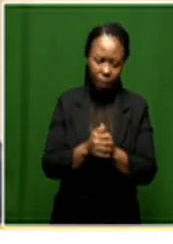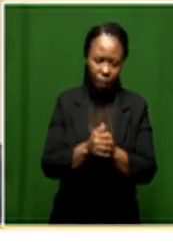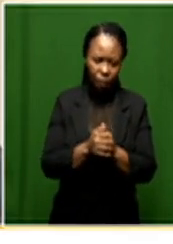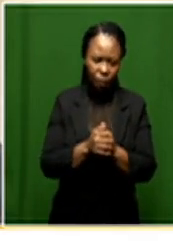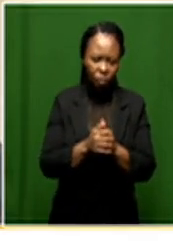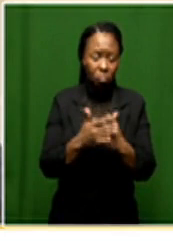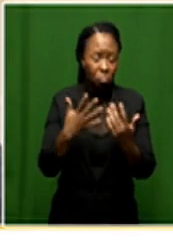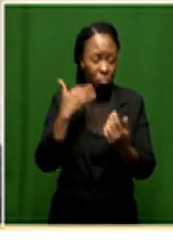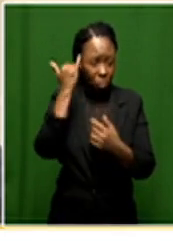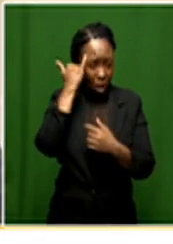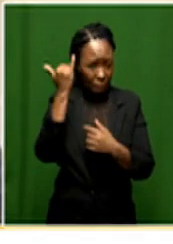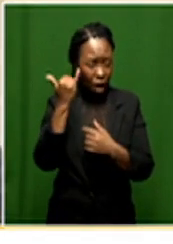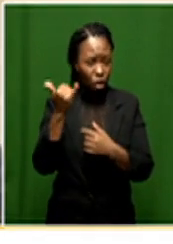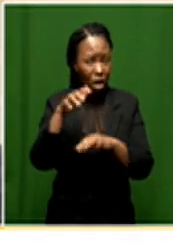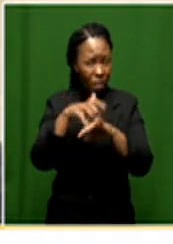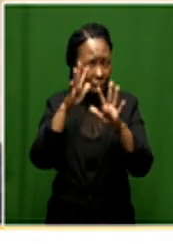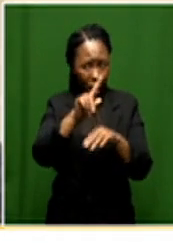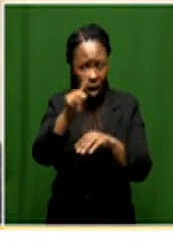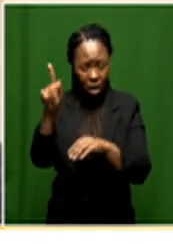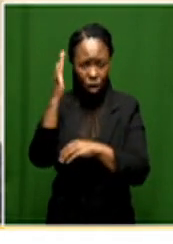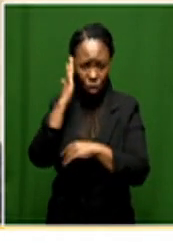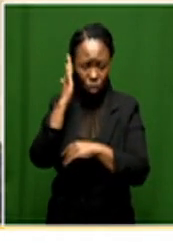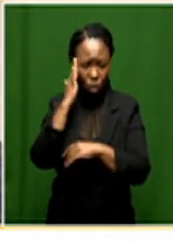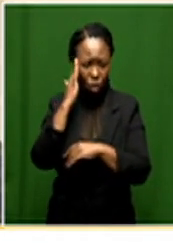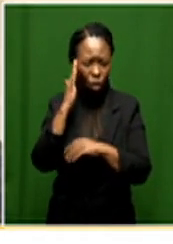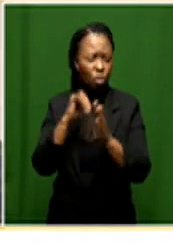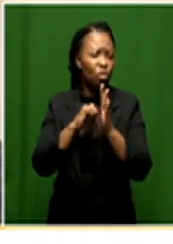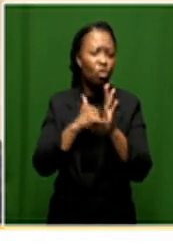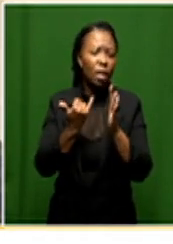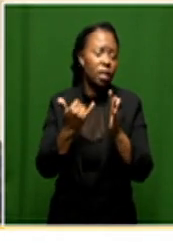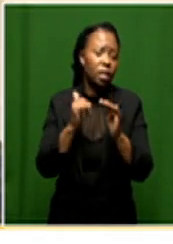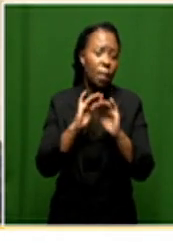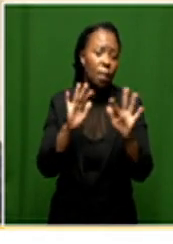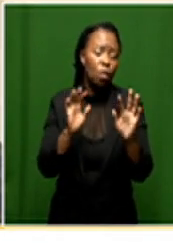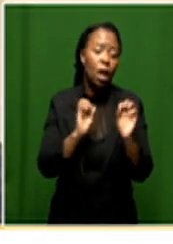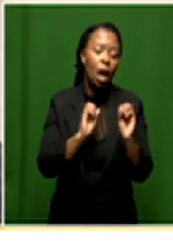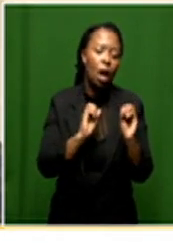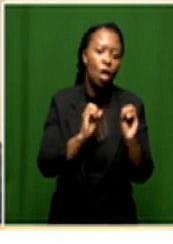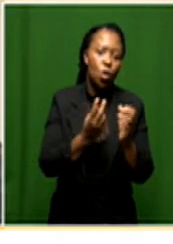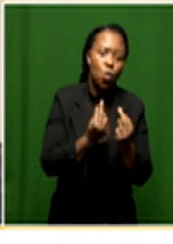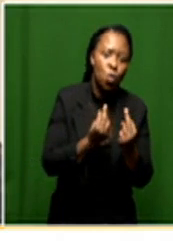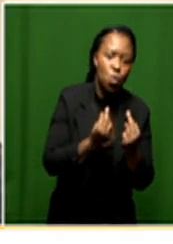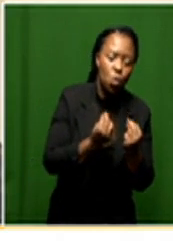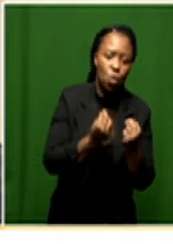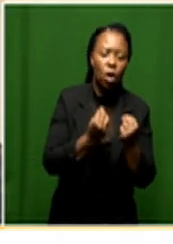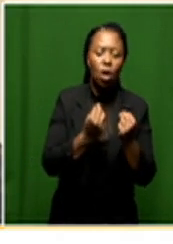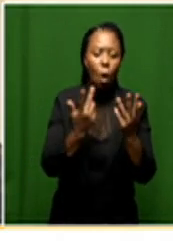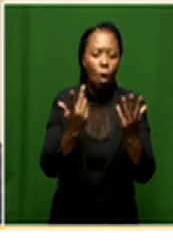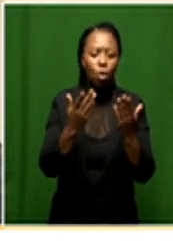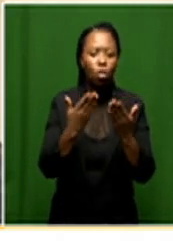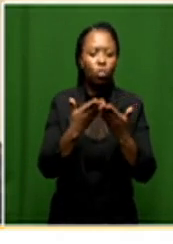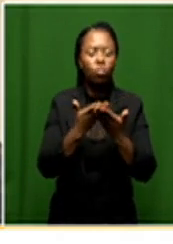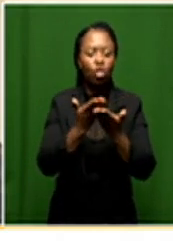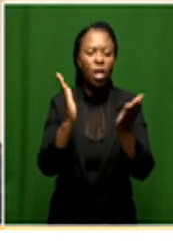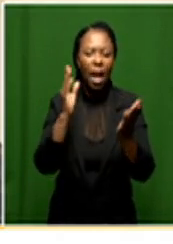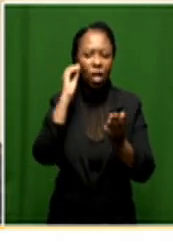imagine that farmers would know, but perhaps just for those maybe starting out or for general interest, where do farmers